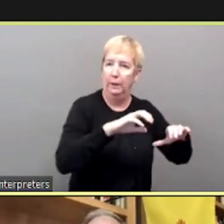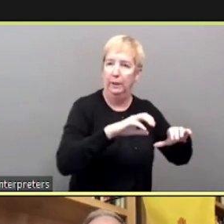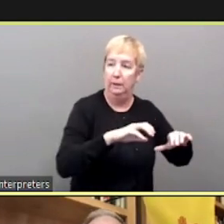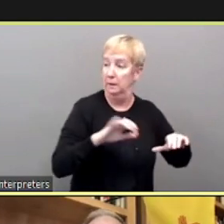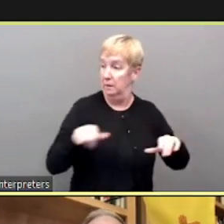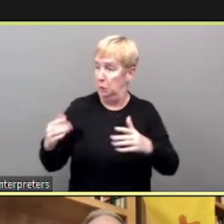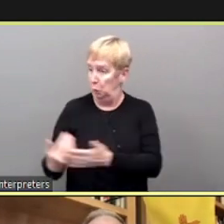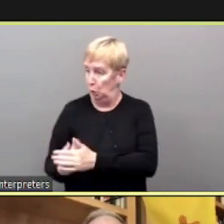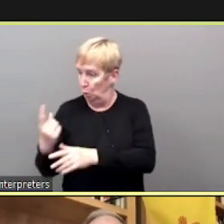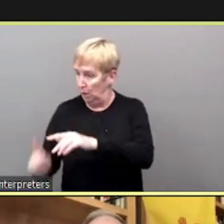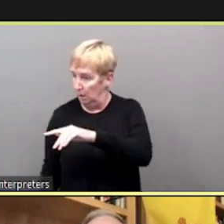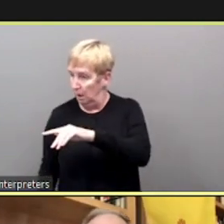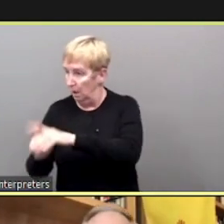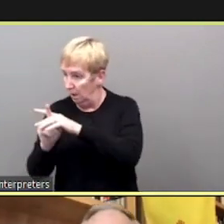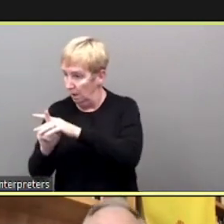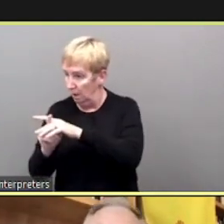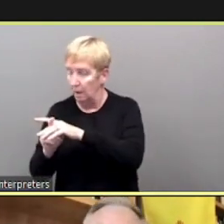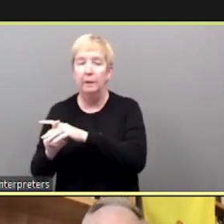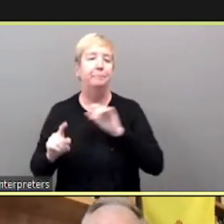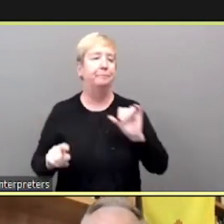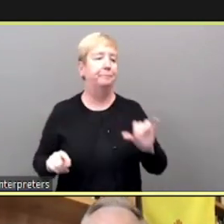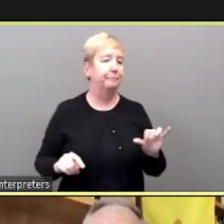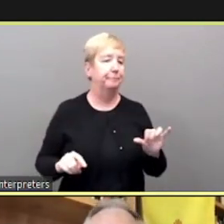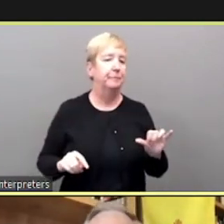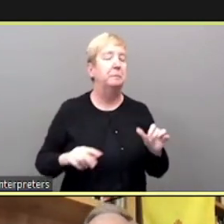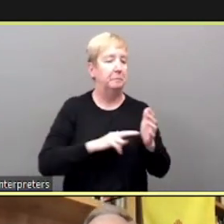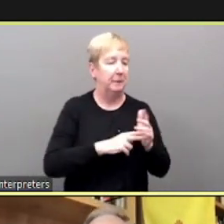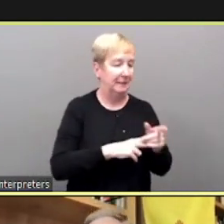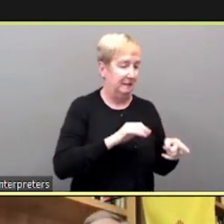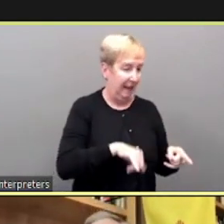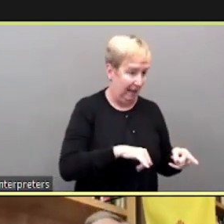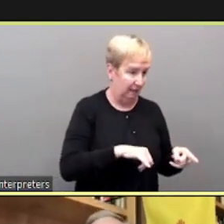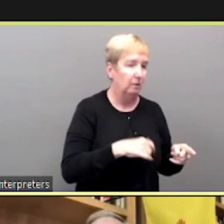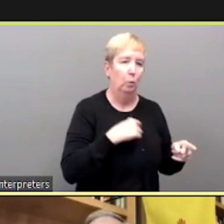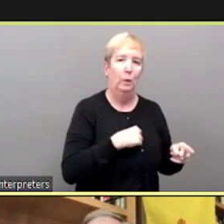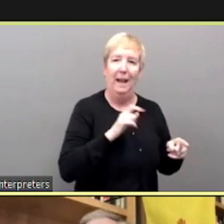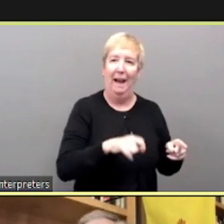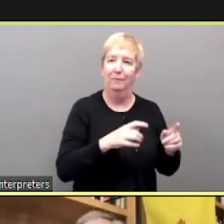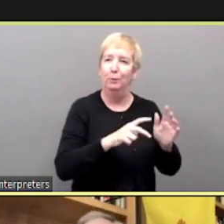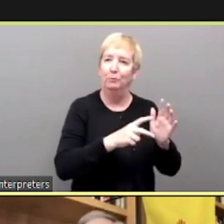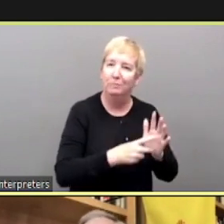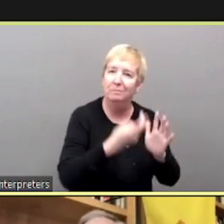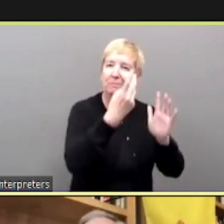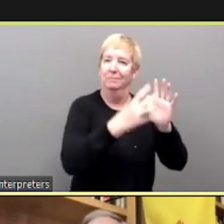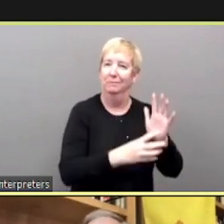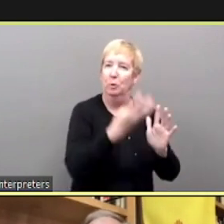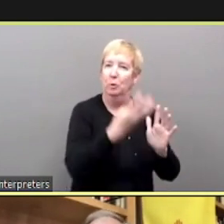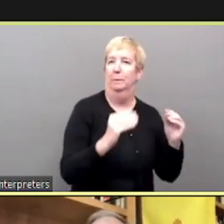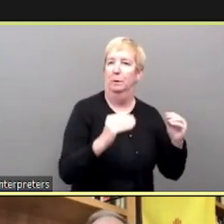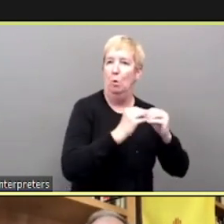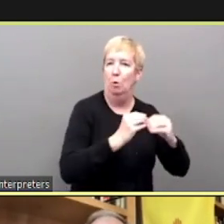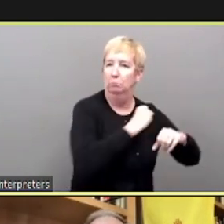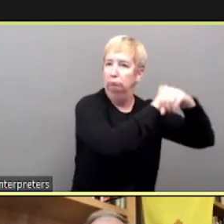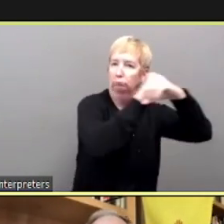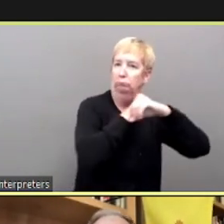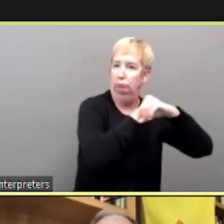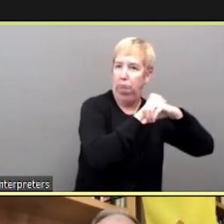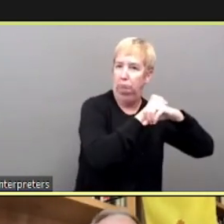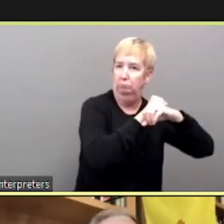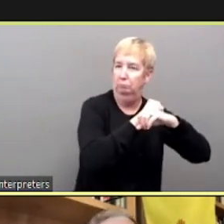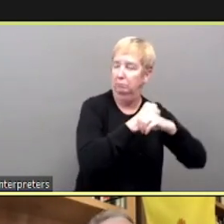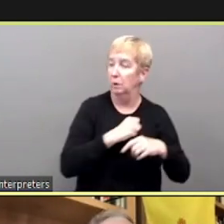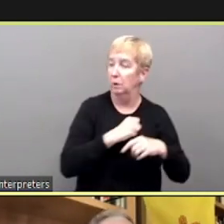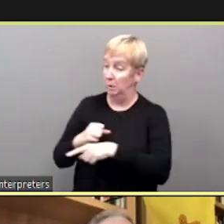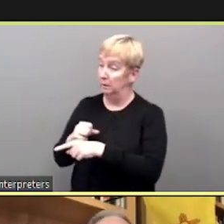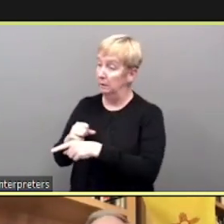whatever actions we take, they really have to be 2 to 4 times more potent than what we did last time. And